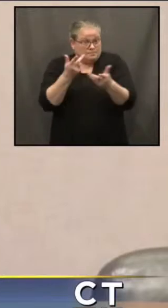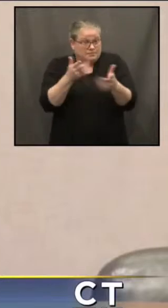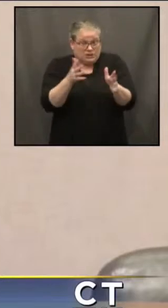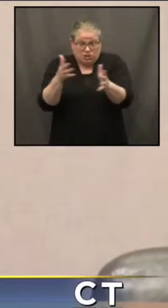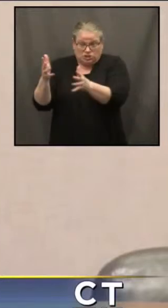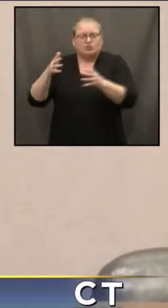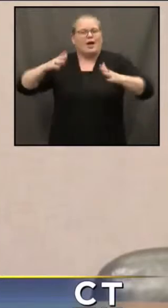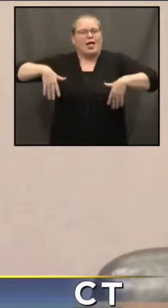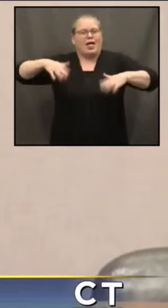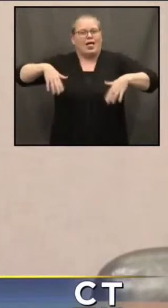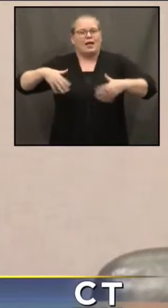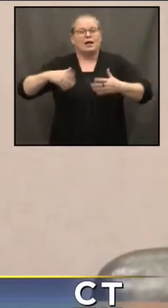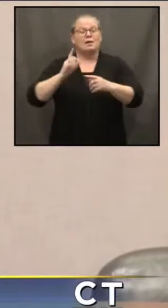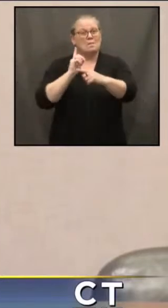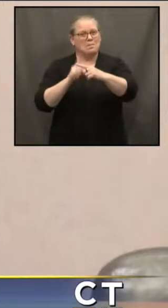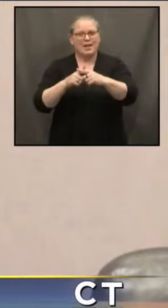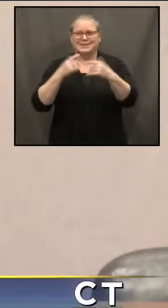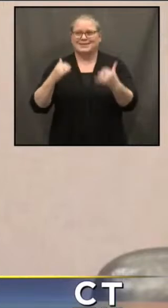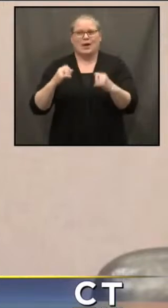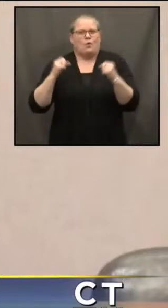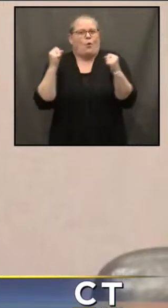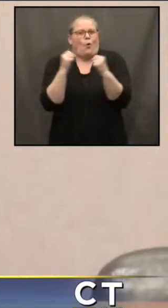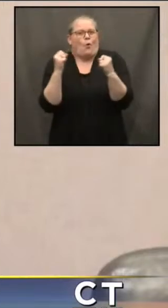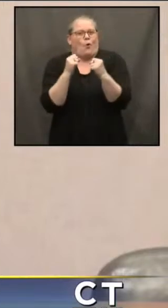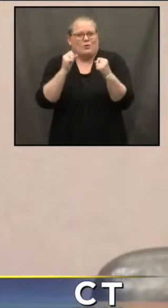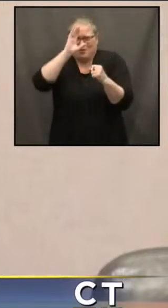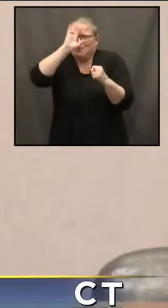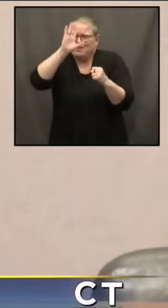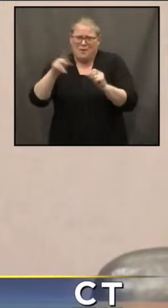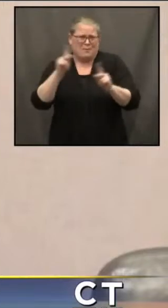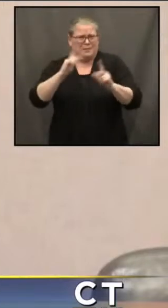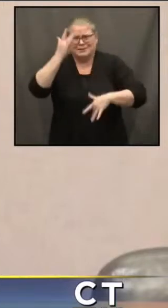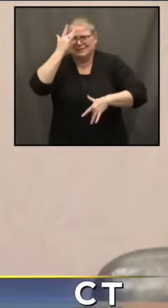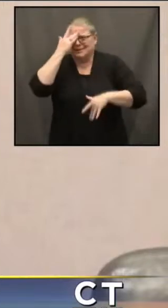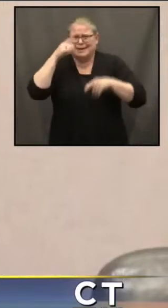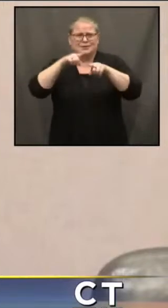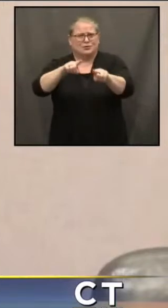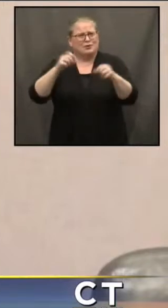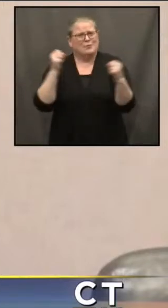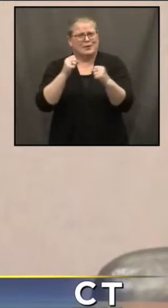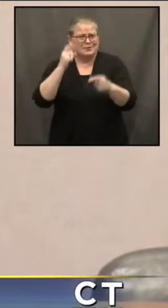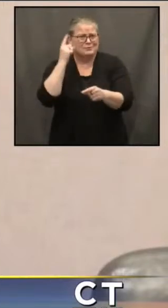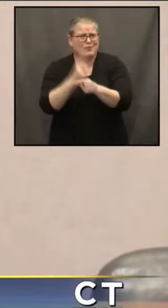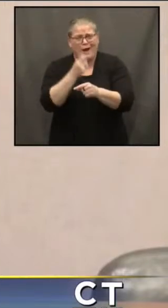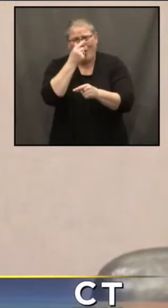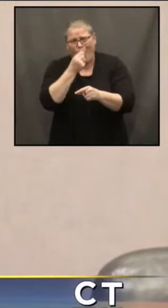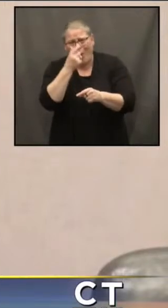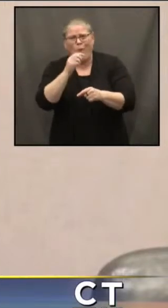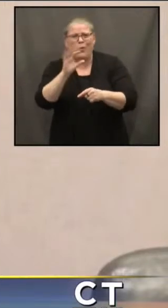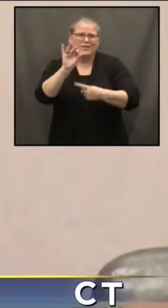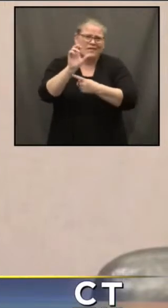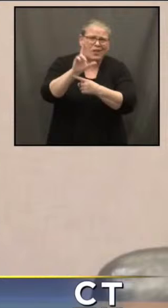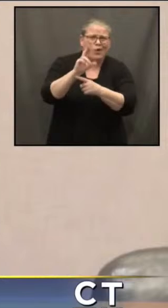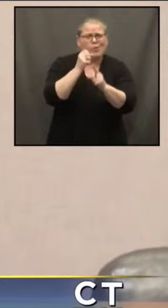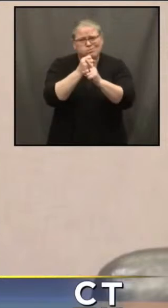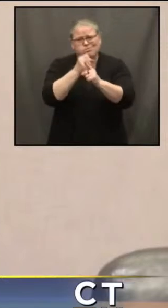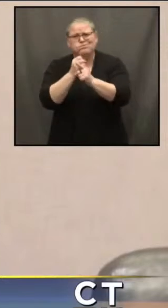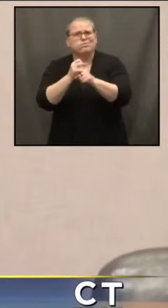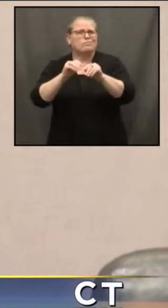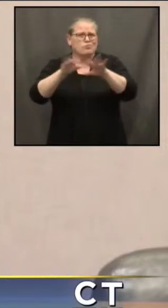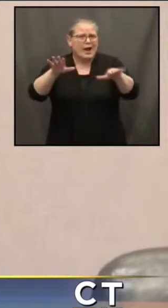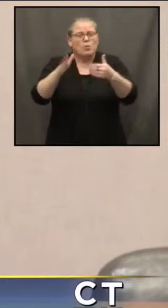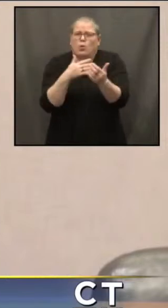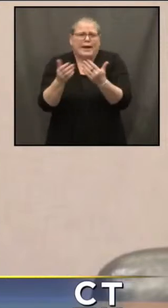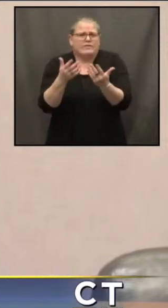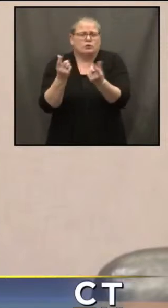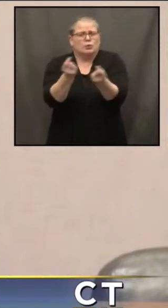more, as we've been saying for months, that we expected that things would go up a little bit in the wintertime, no matter what we do. But